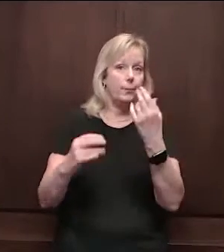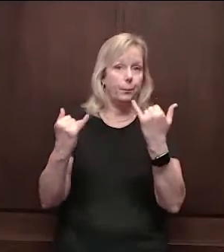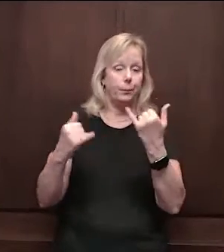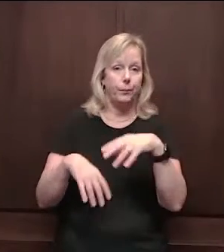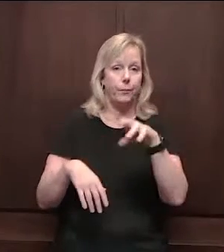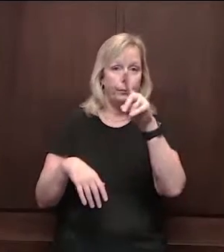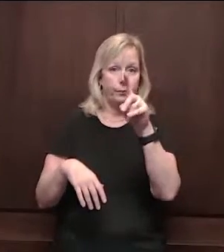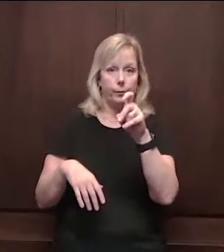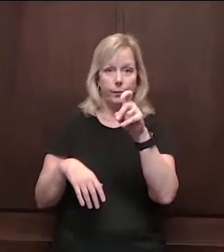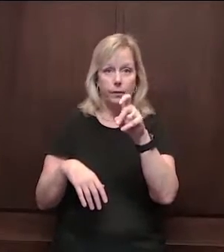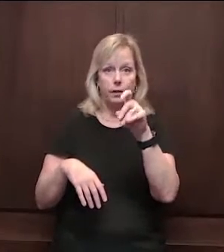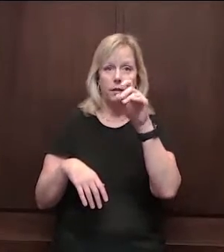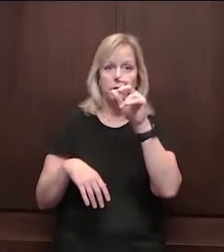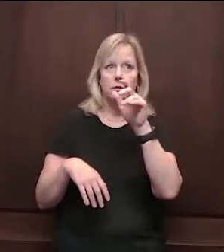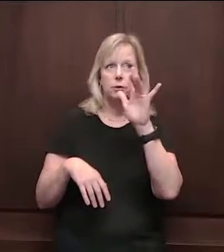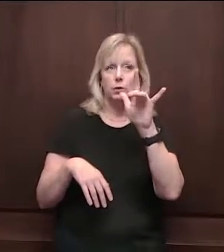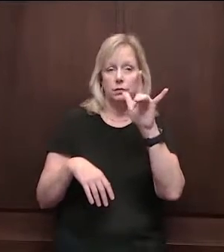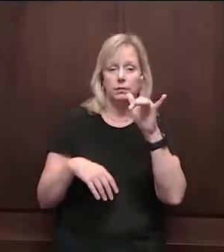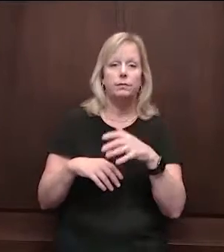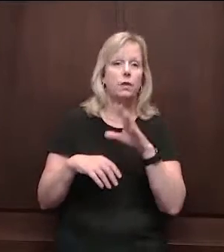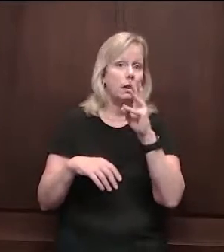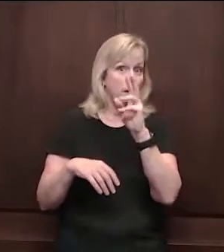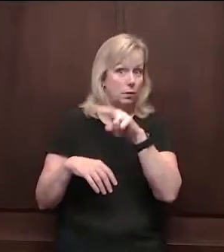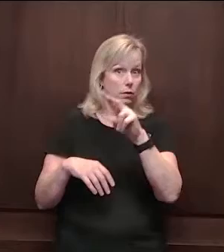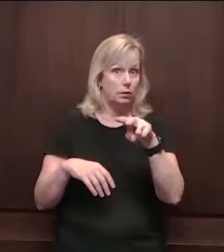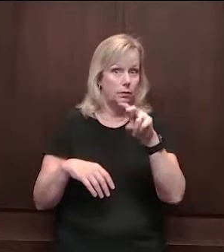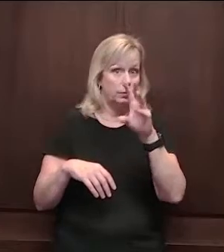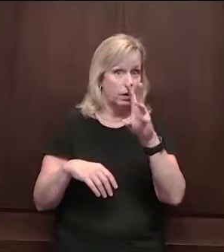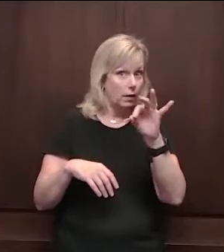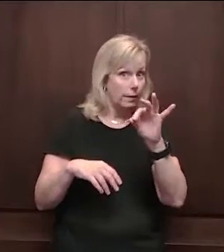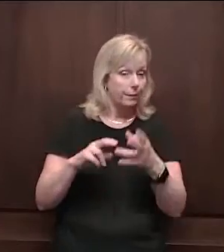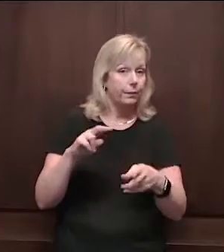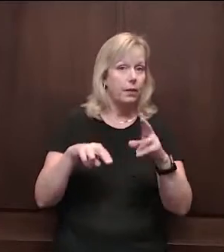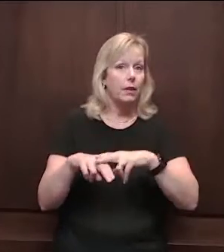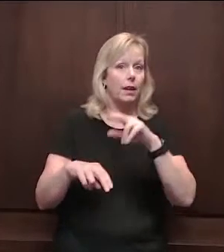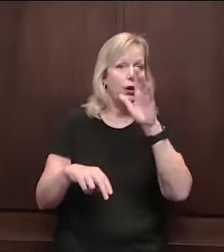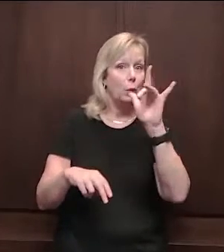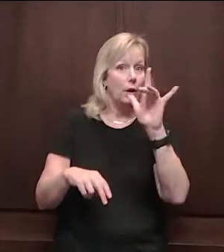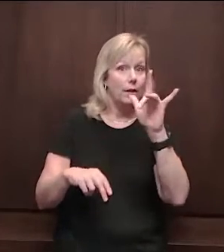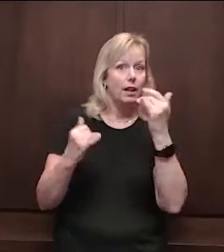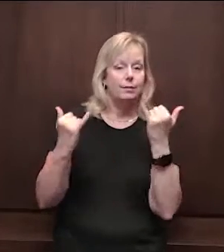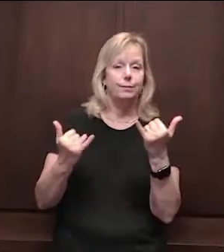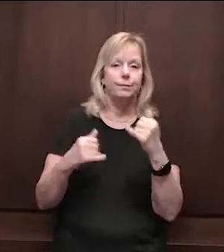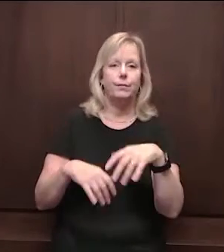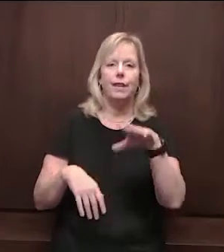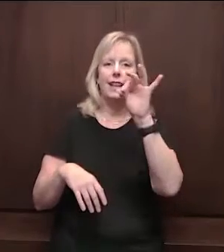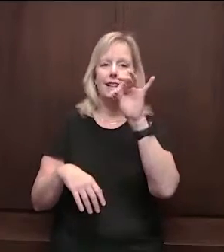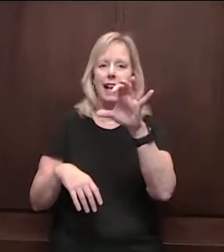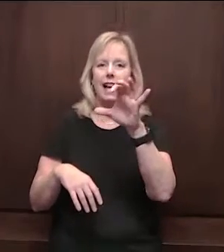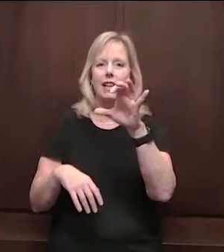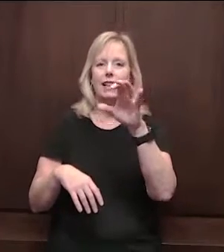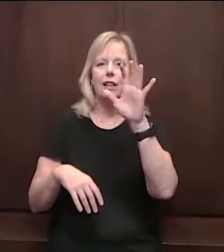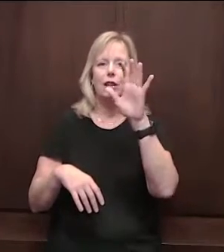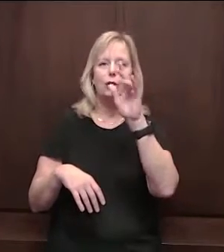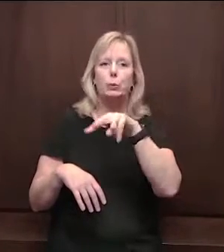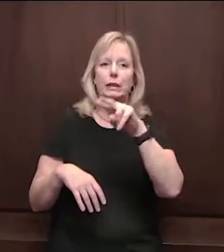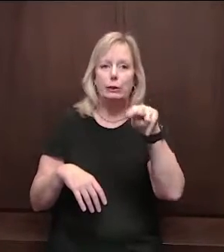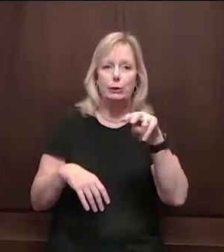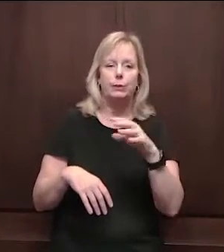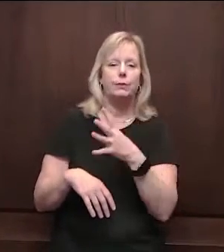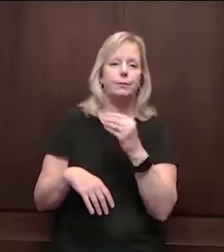to 125. 62269, up 25 to